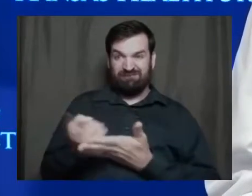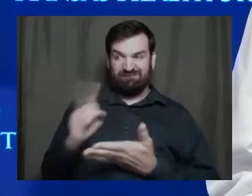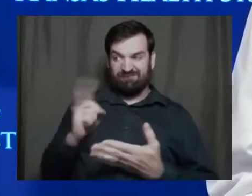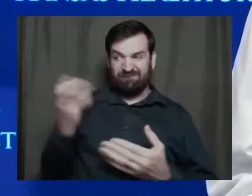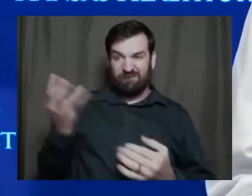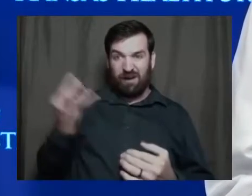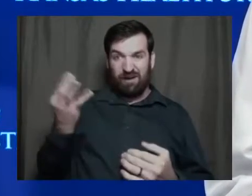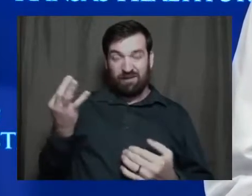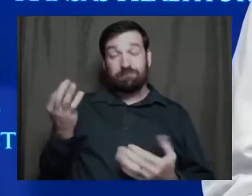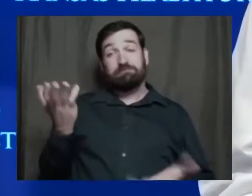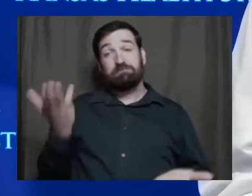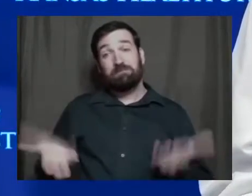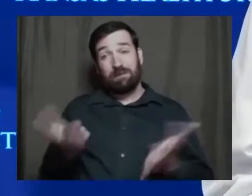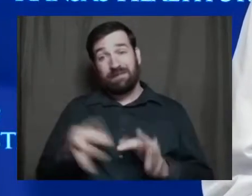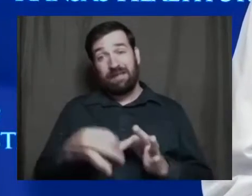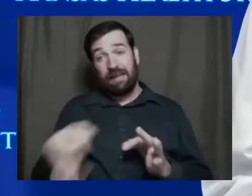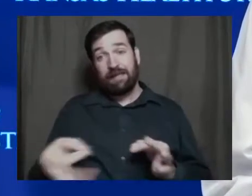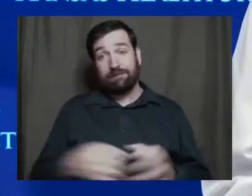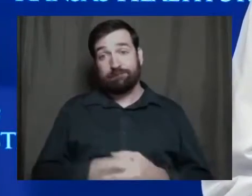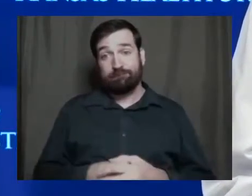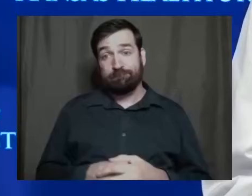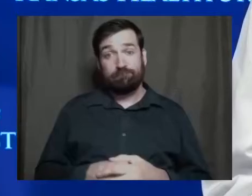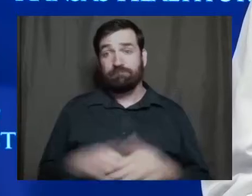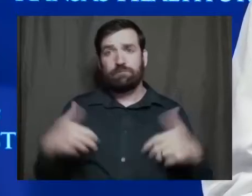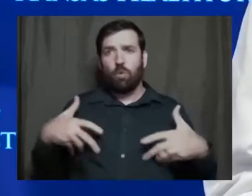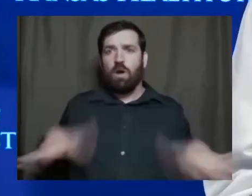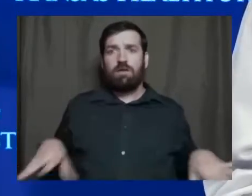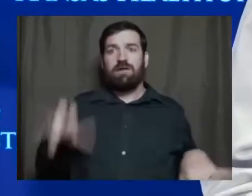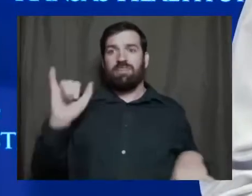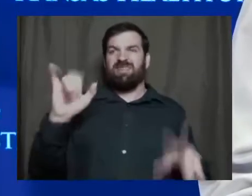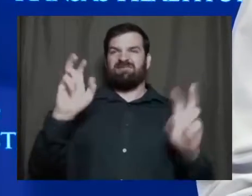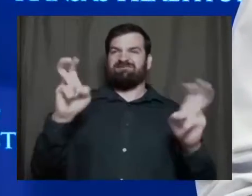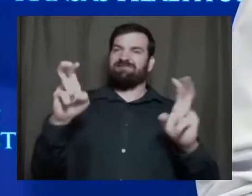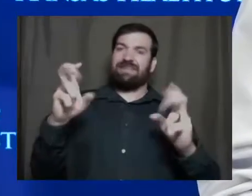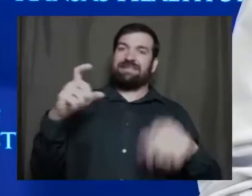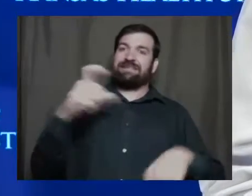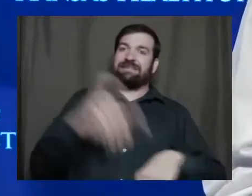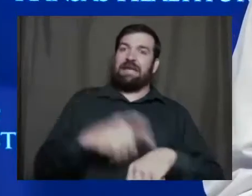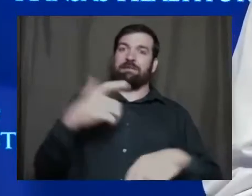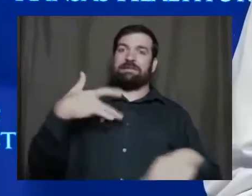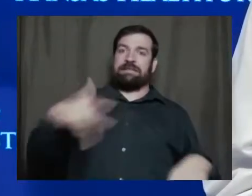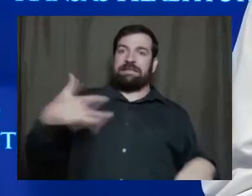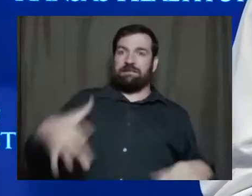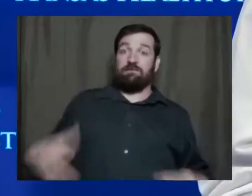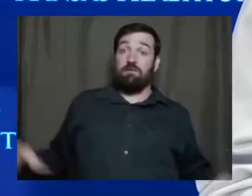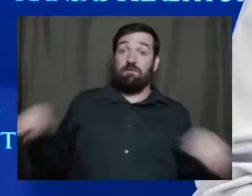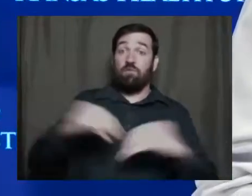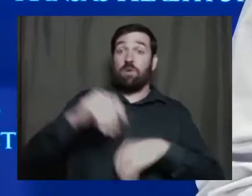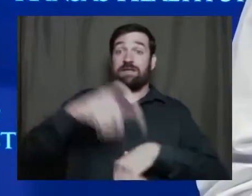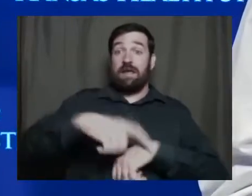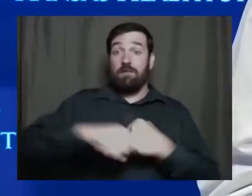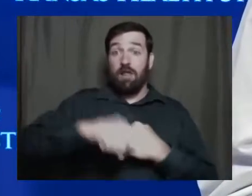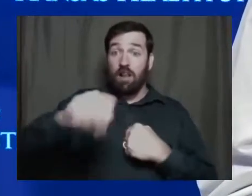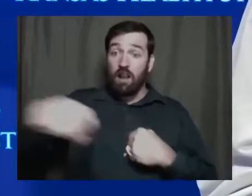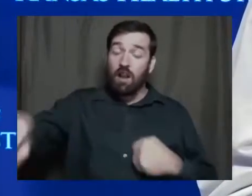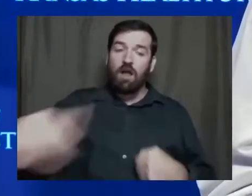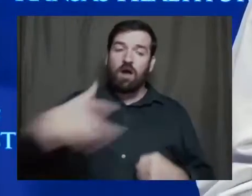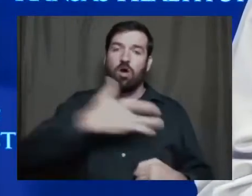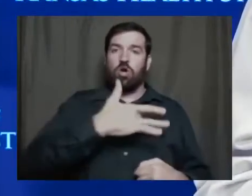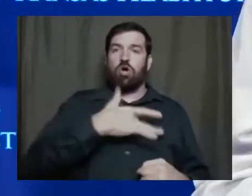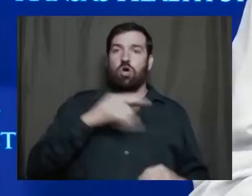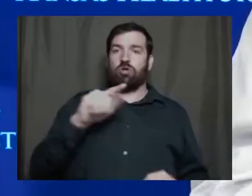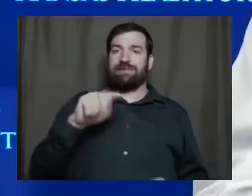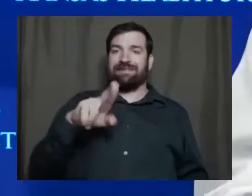don't want you to have that be delayed, because those are what we call time-sensitive diagnoses. So the longer you wait, the more heart tissue you lose, the more brain tissue you